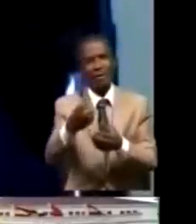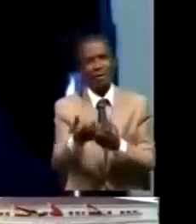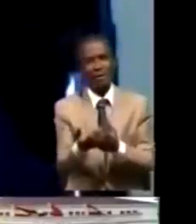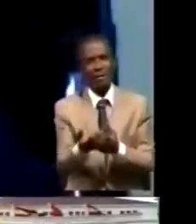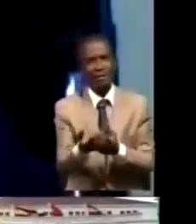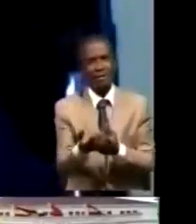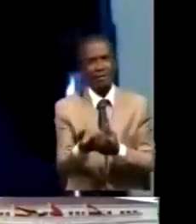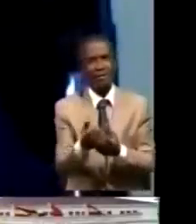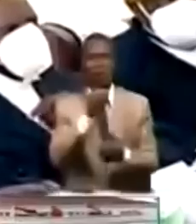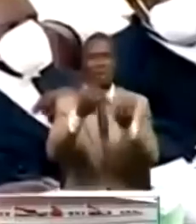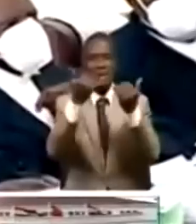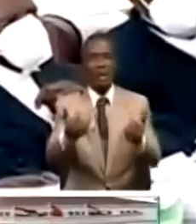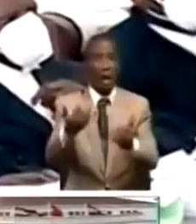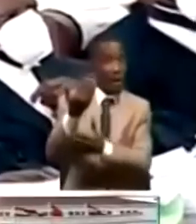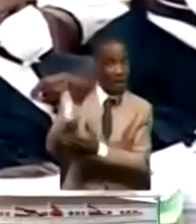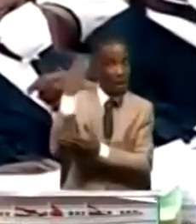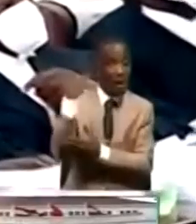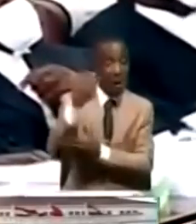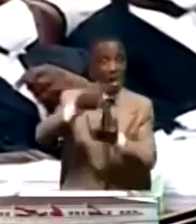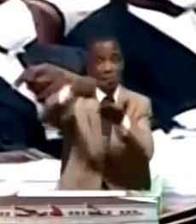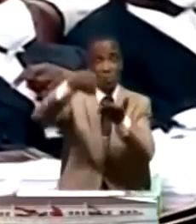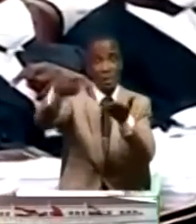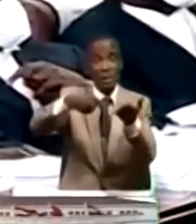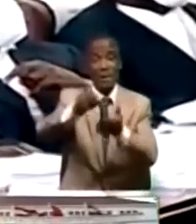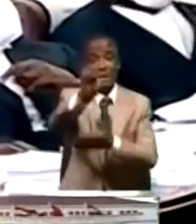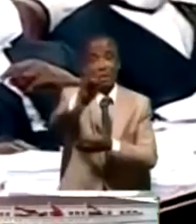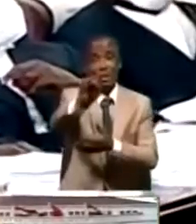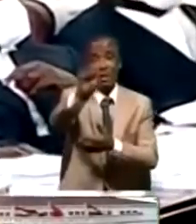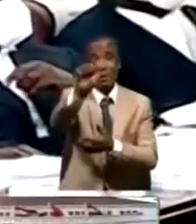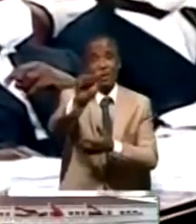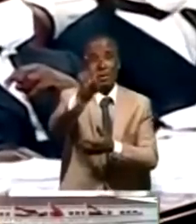the then. Did you sign Savannah?